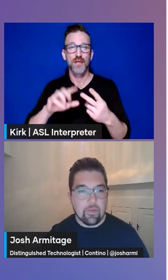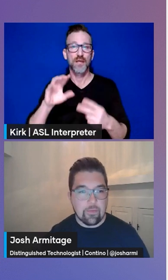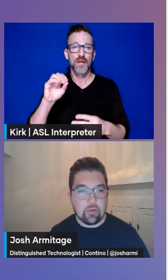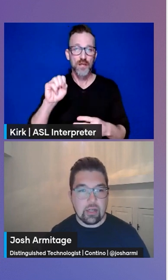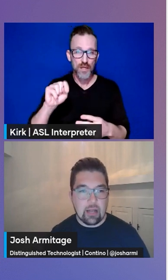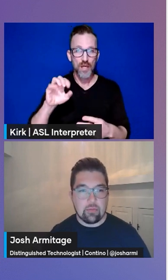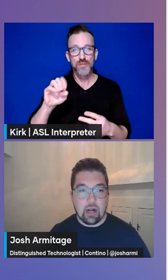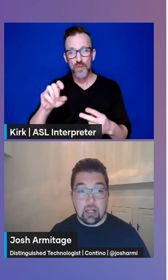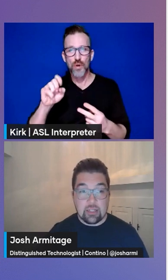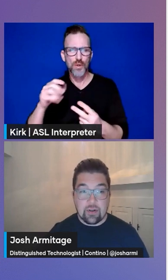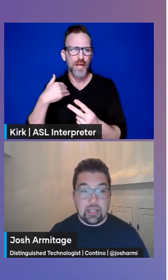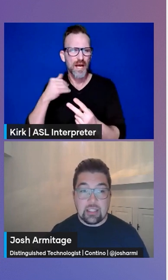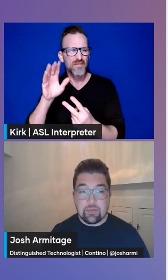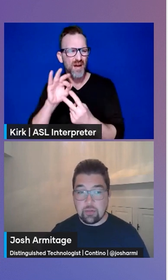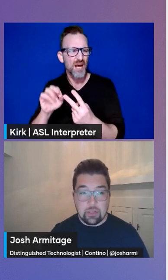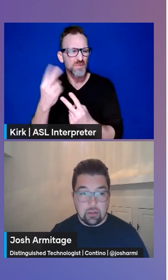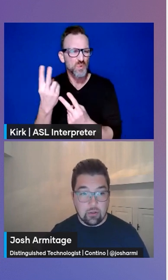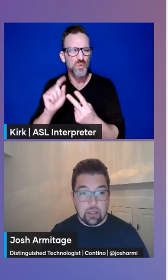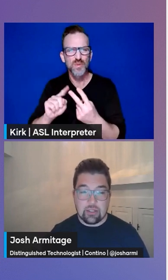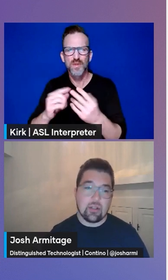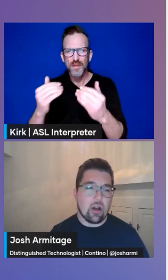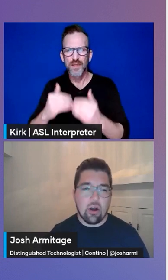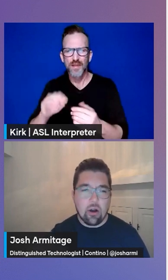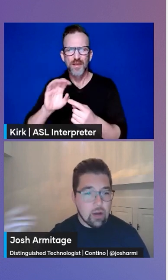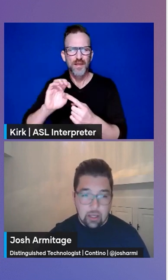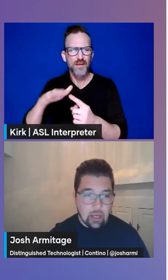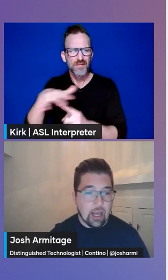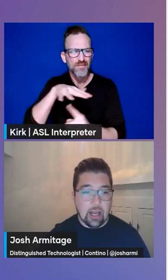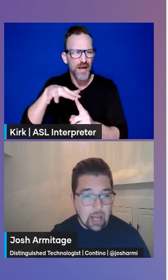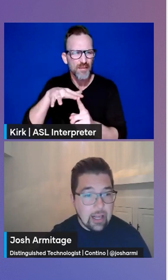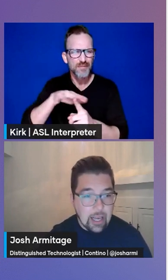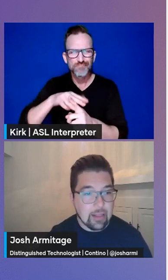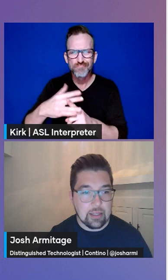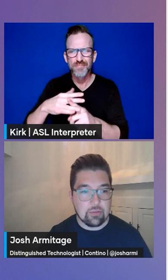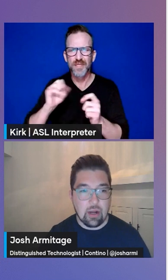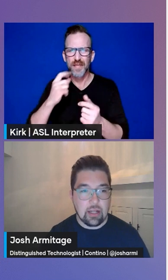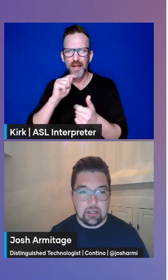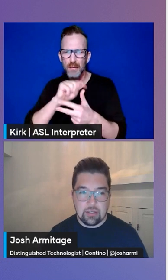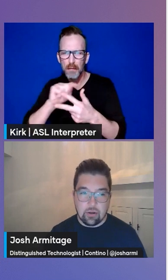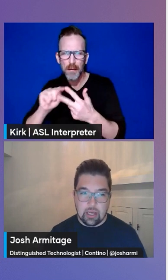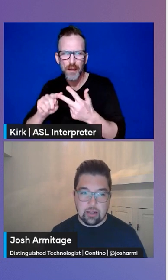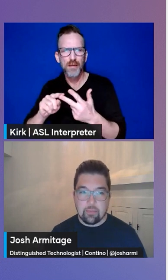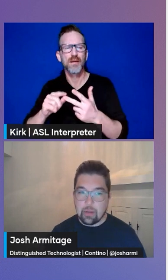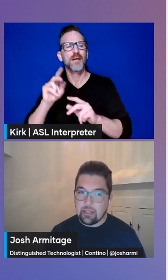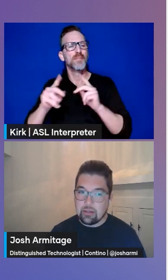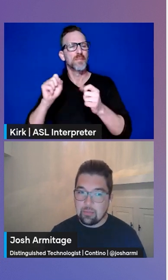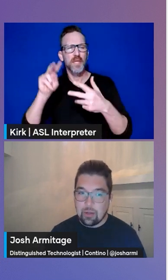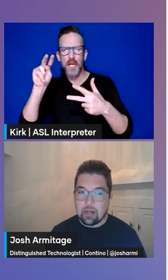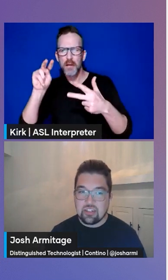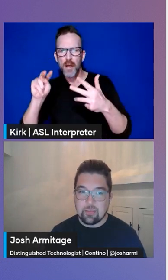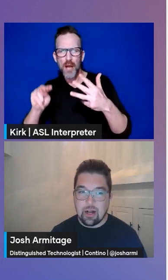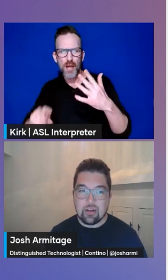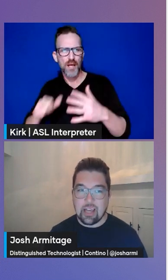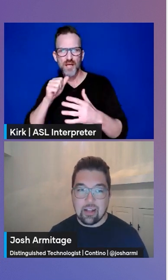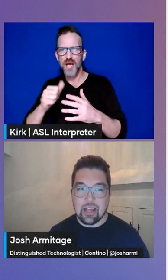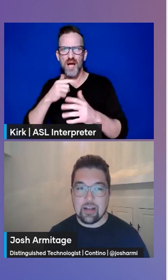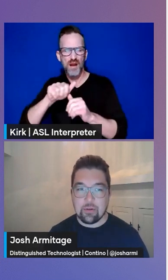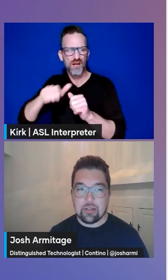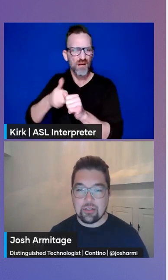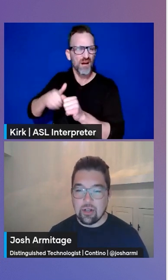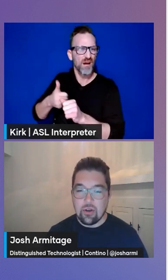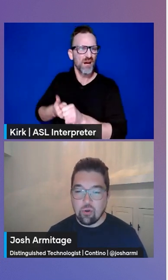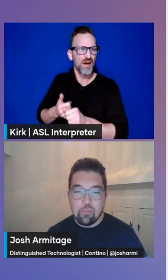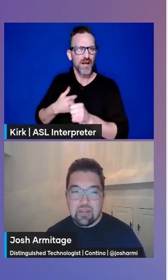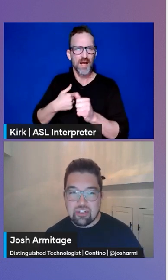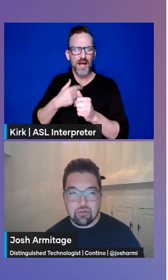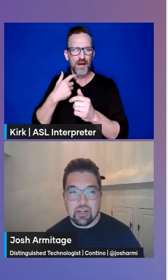be one of a few again, right? Like it's very easy for someone to look at this and I get this, right? It's not hidden behind some arcane